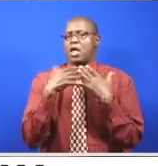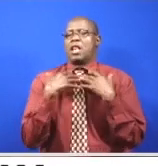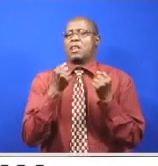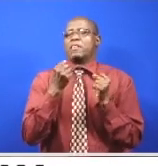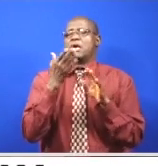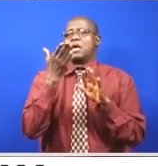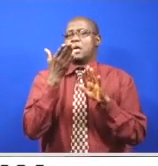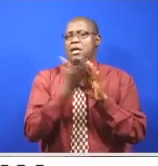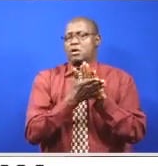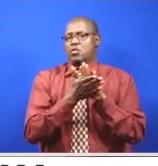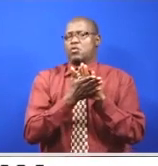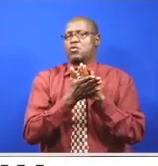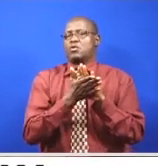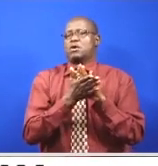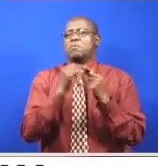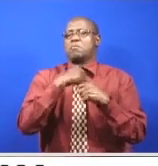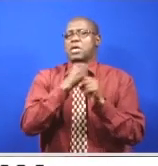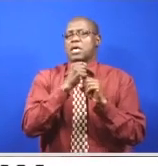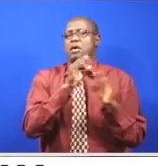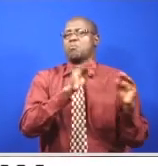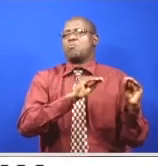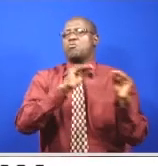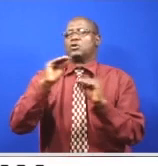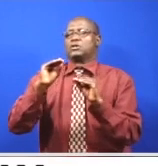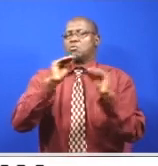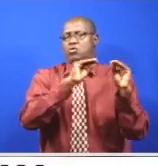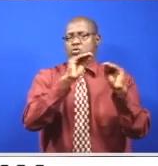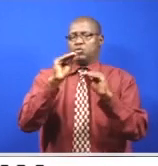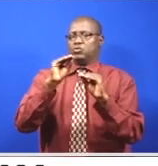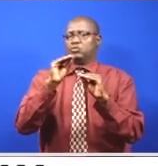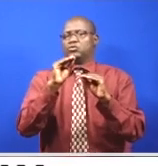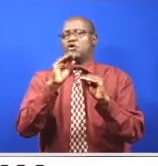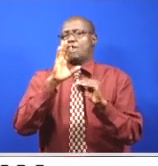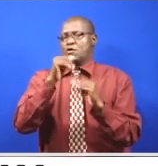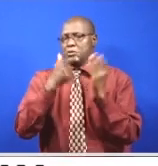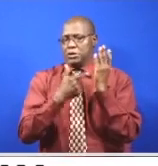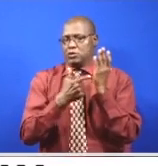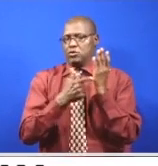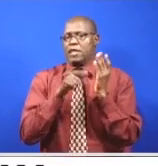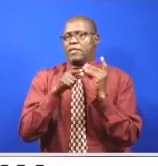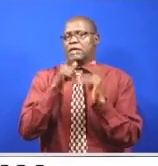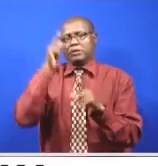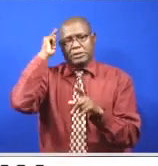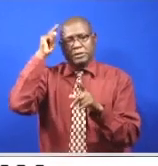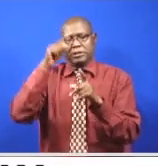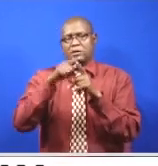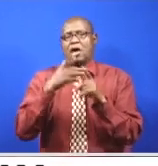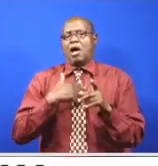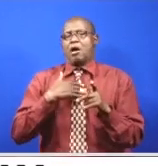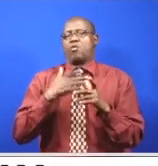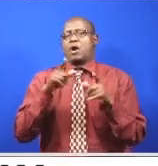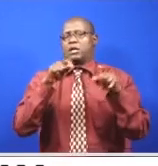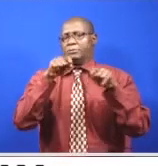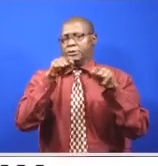are made portable courtesy of technology, because that is the intention of our